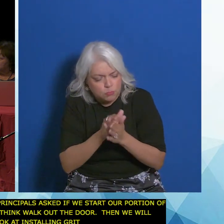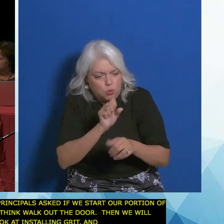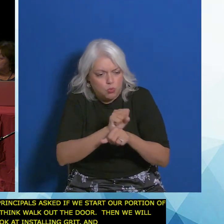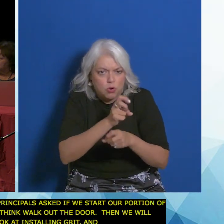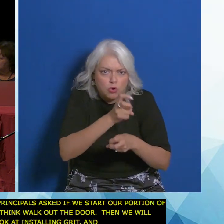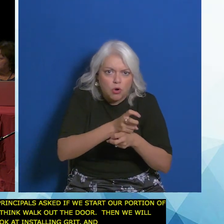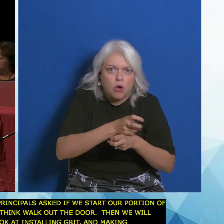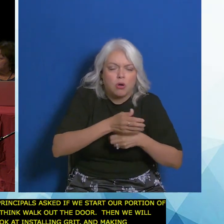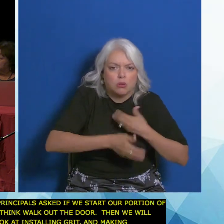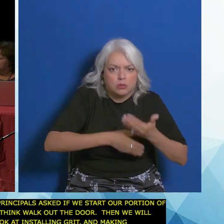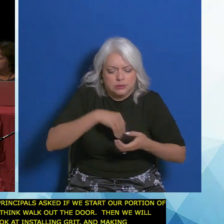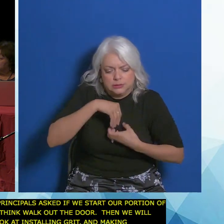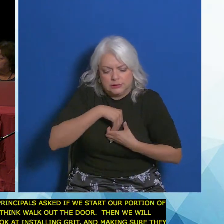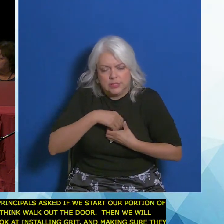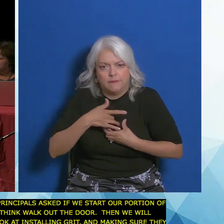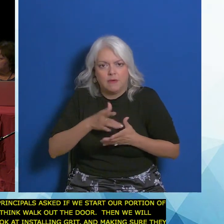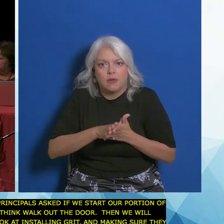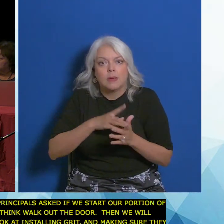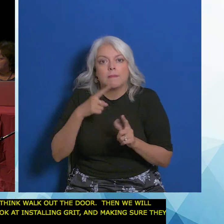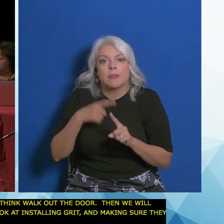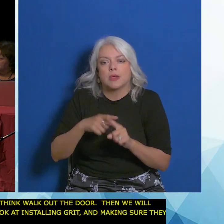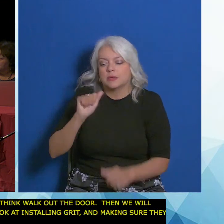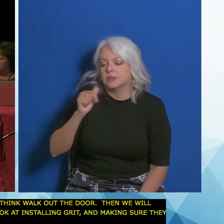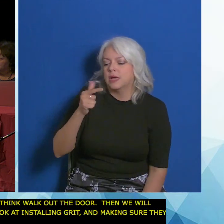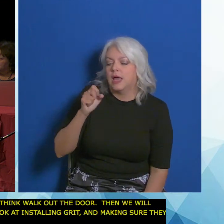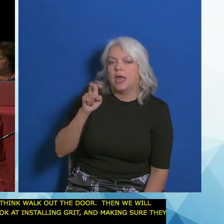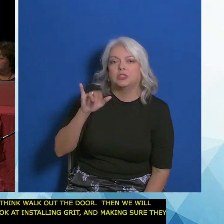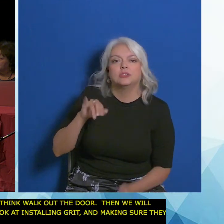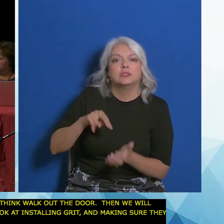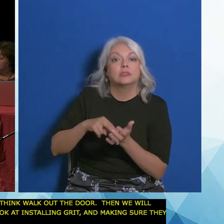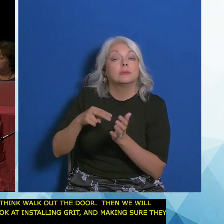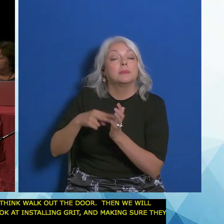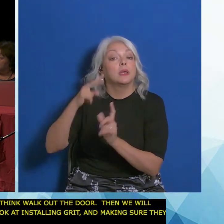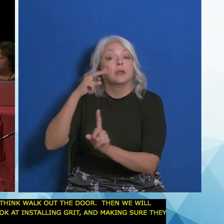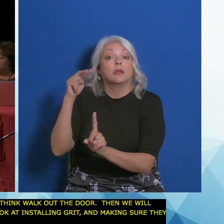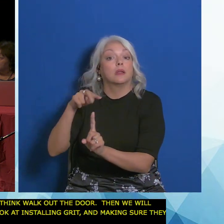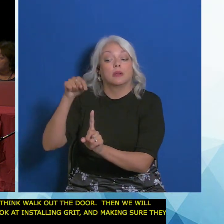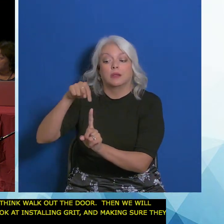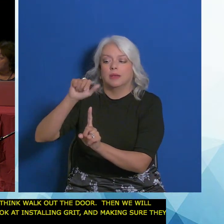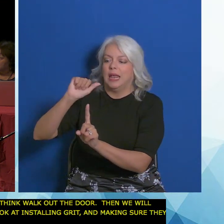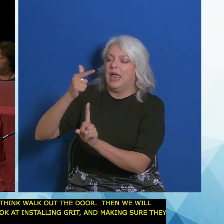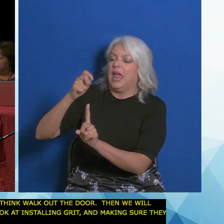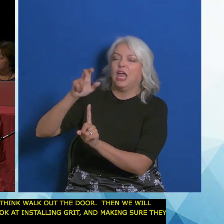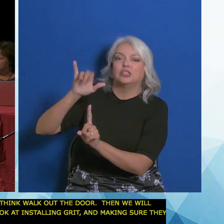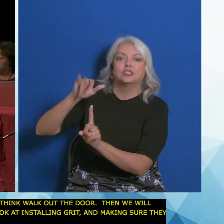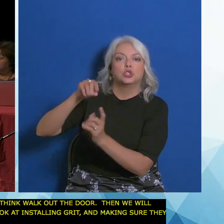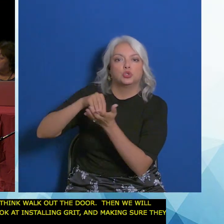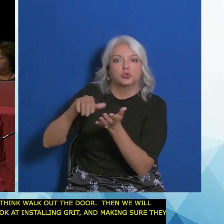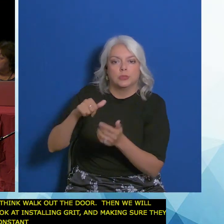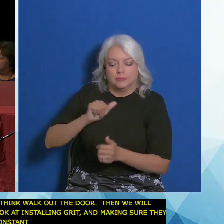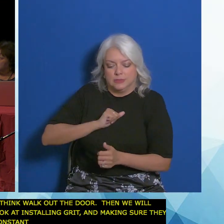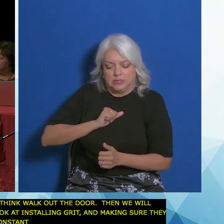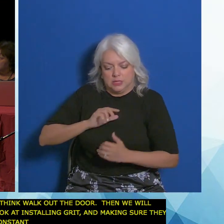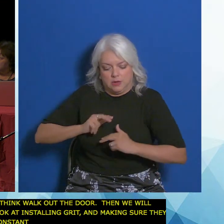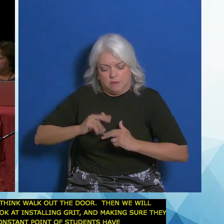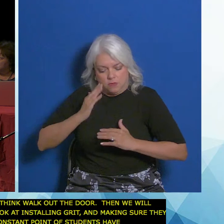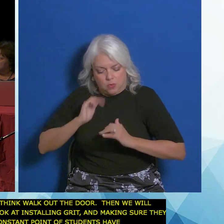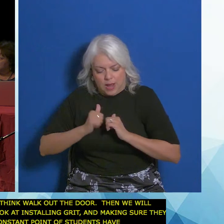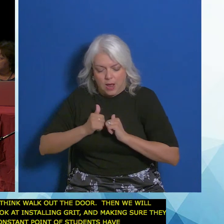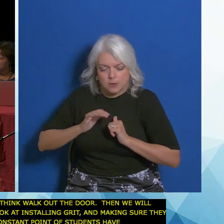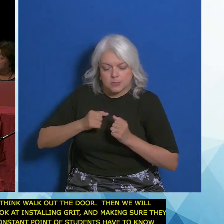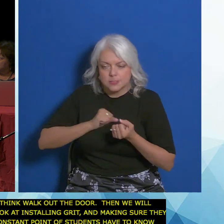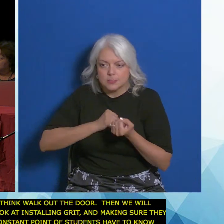also look at installing agency. Agency in the standpoint of students have to be able to know how to